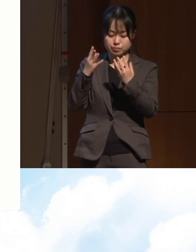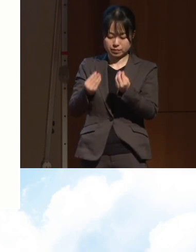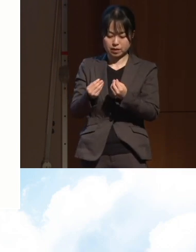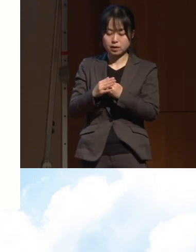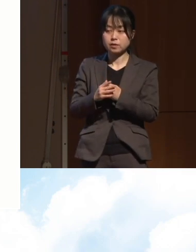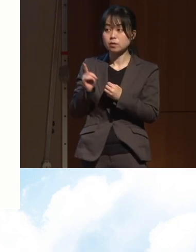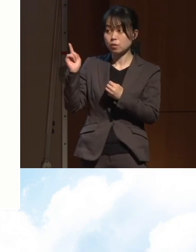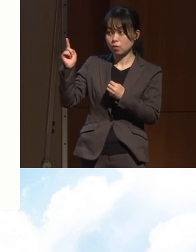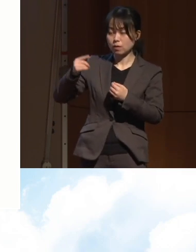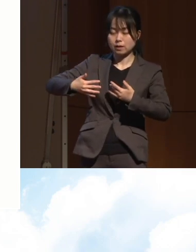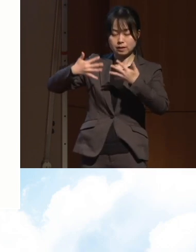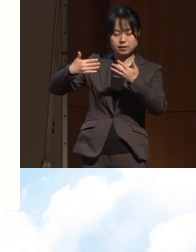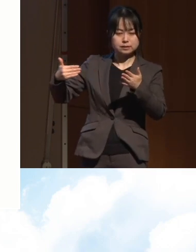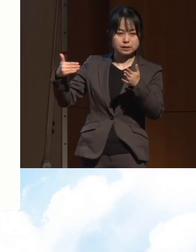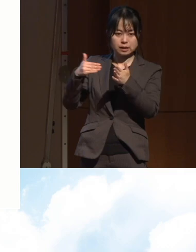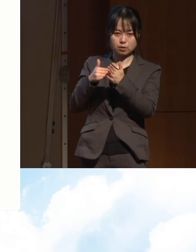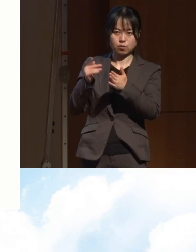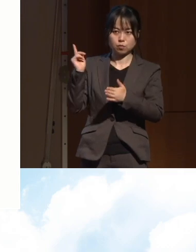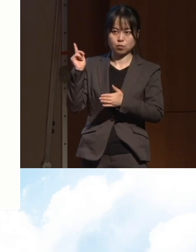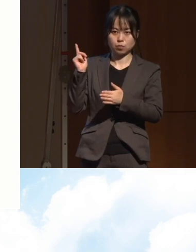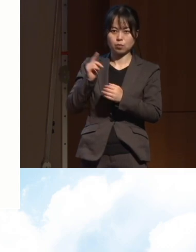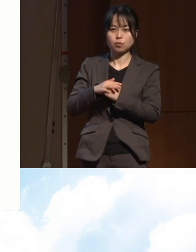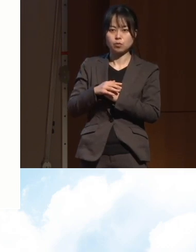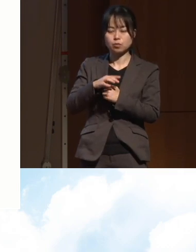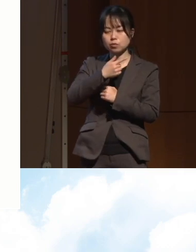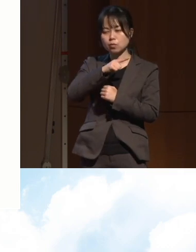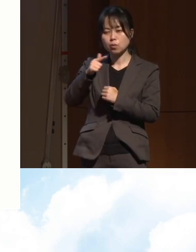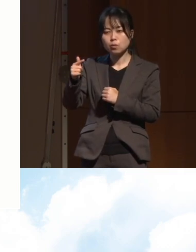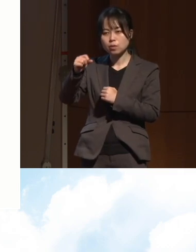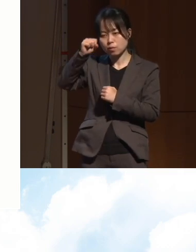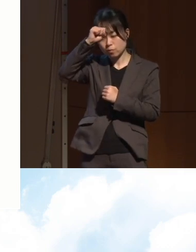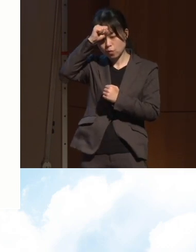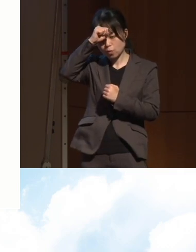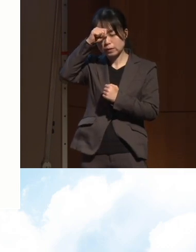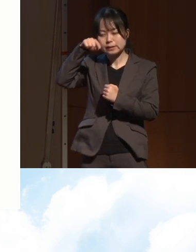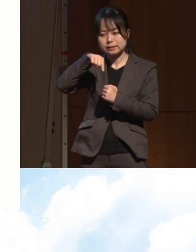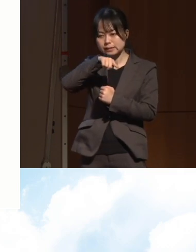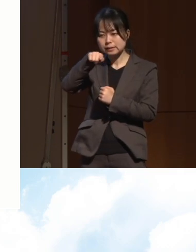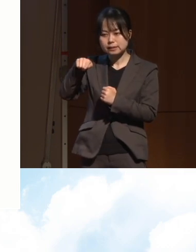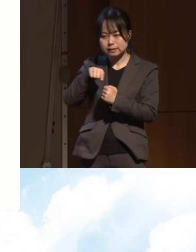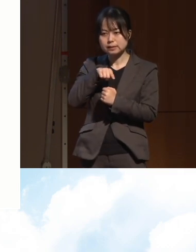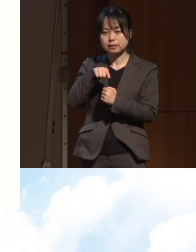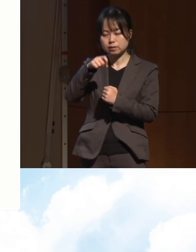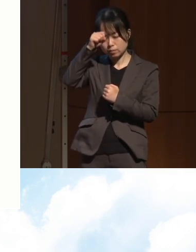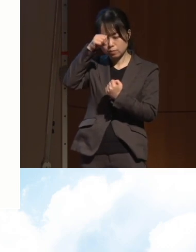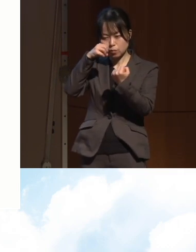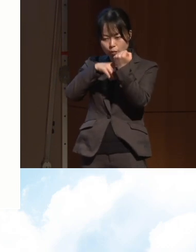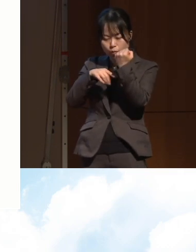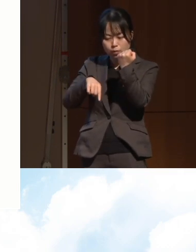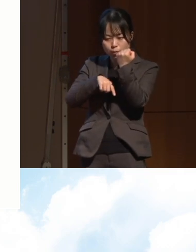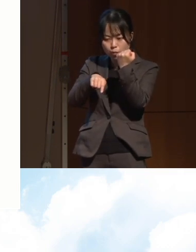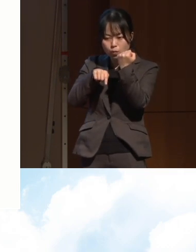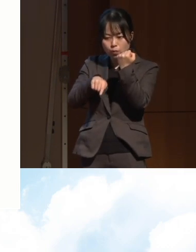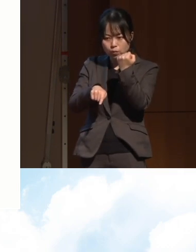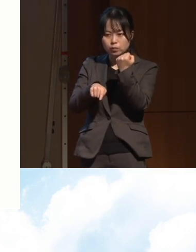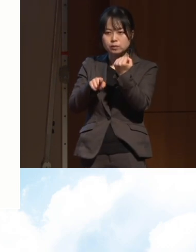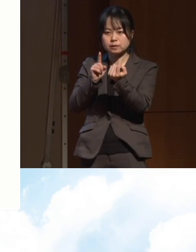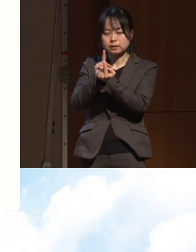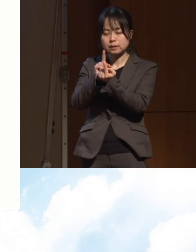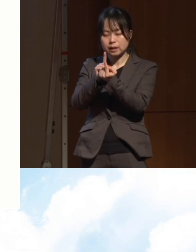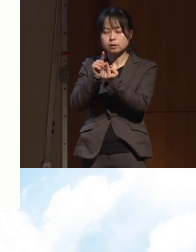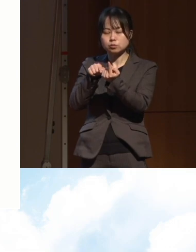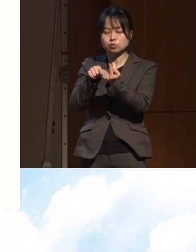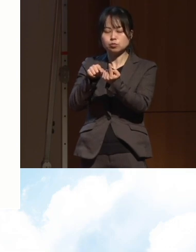wide varieties of pathogens. And there are varieties of pathogens with pandemic